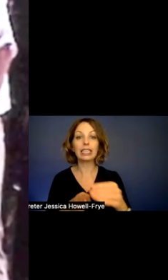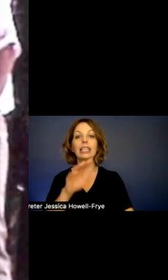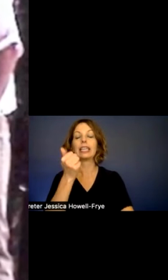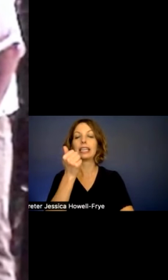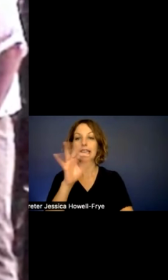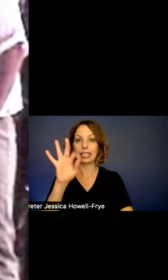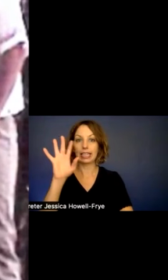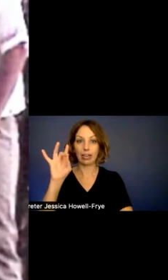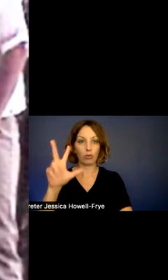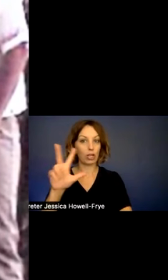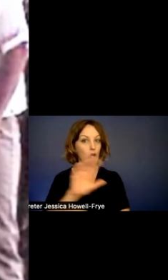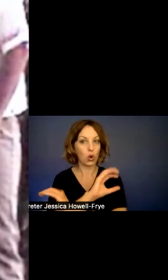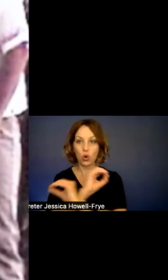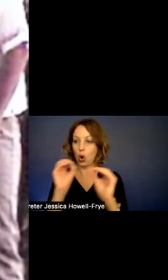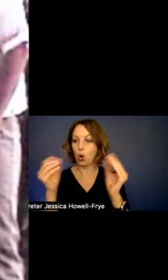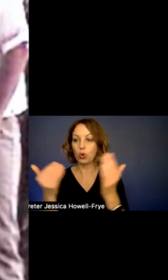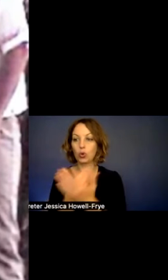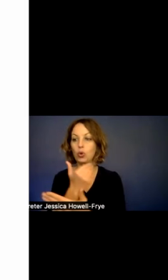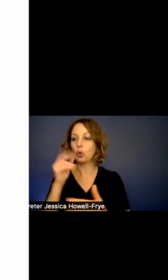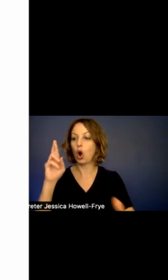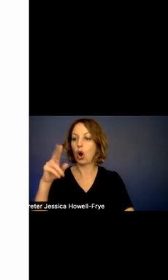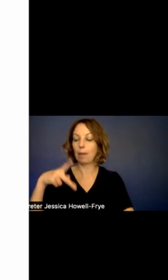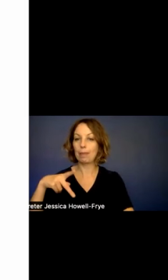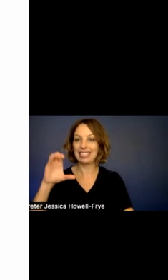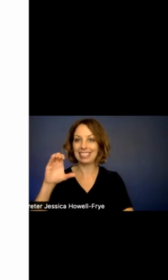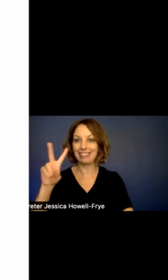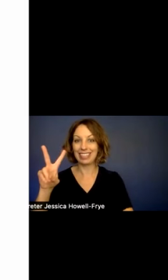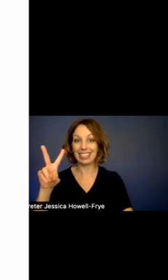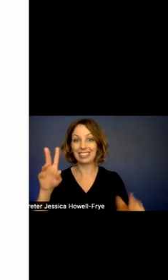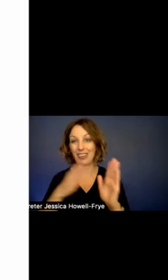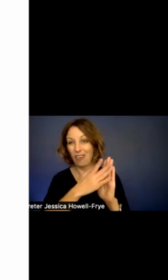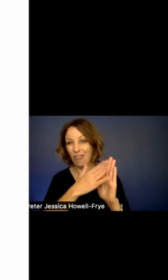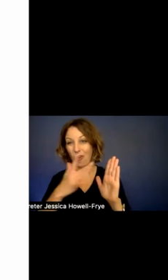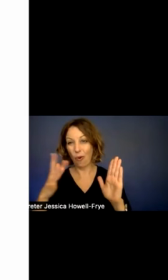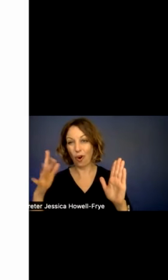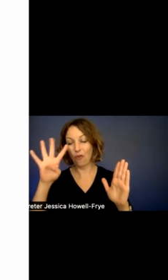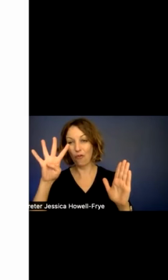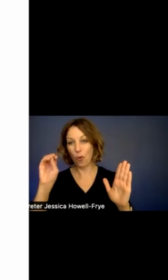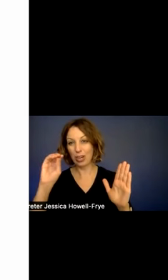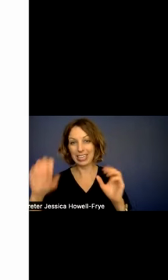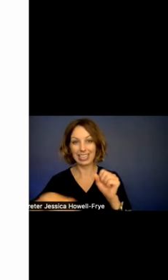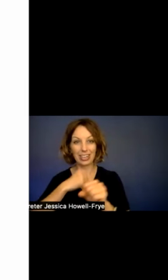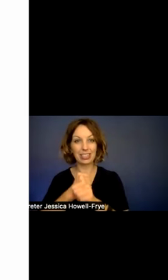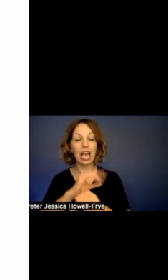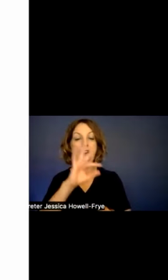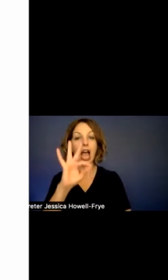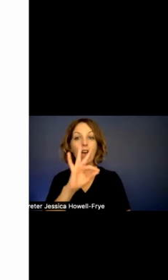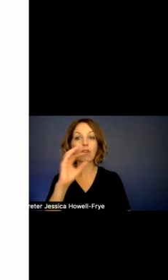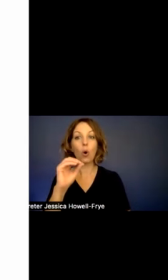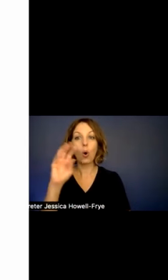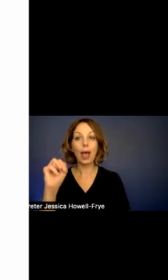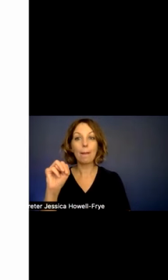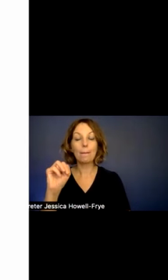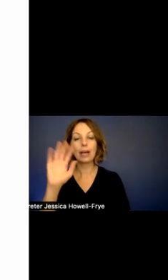new RPCVs from Malaysia for over 40 years. FOM currently has slightly over 250